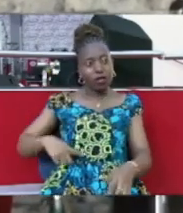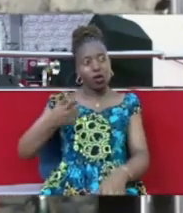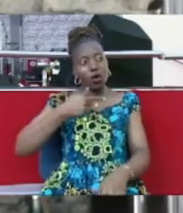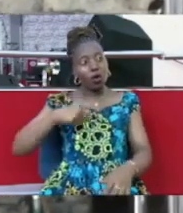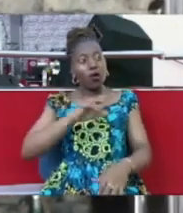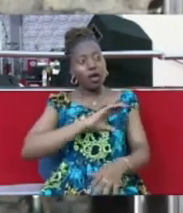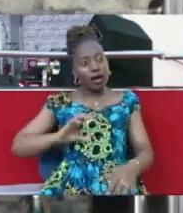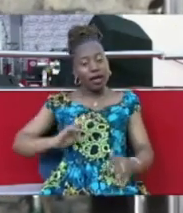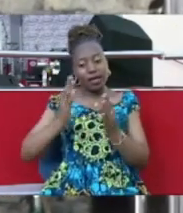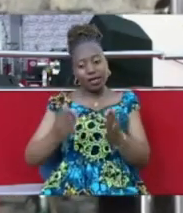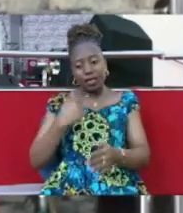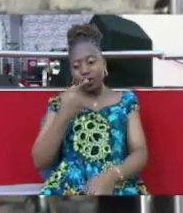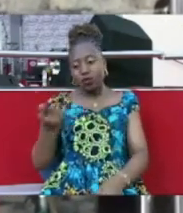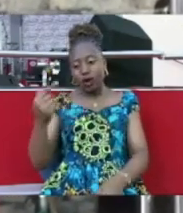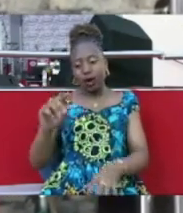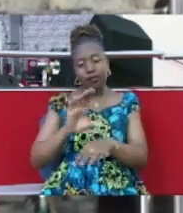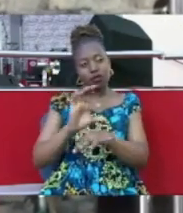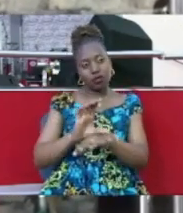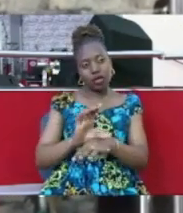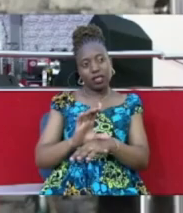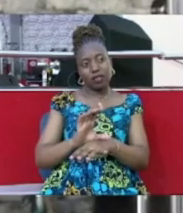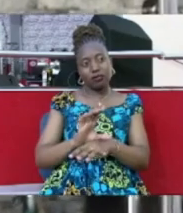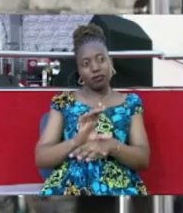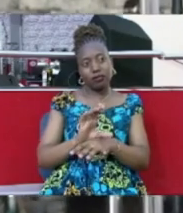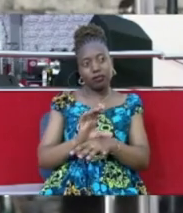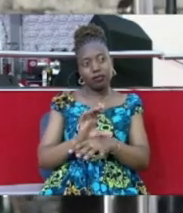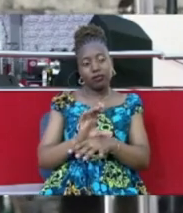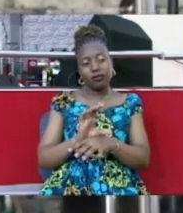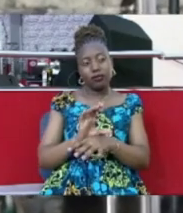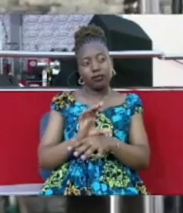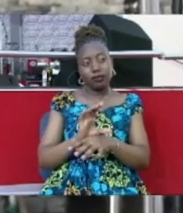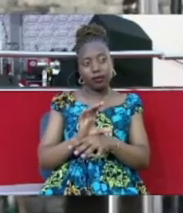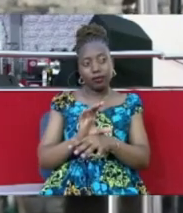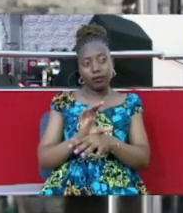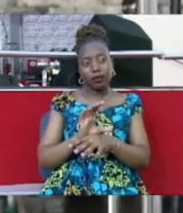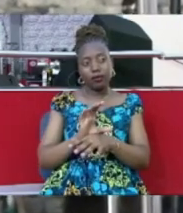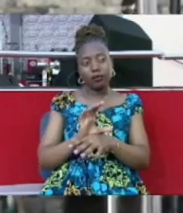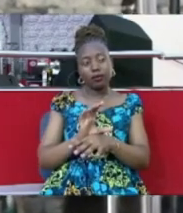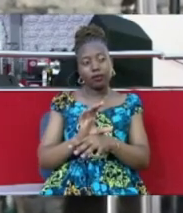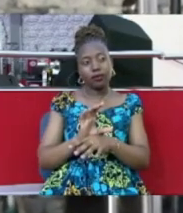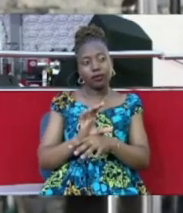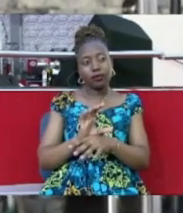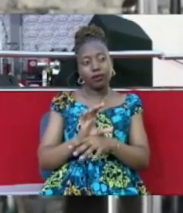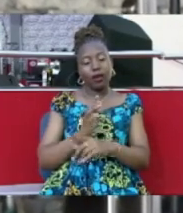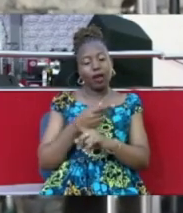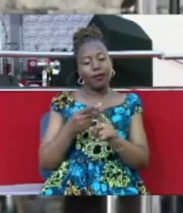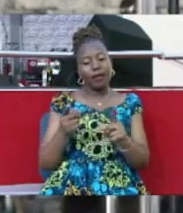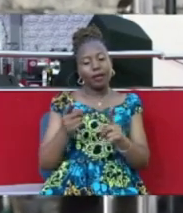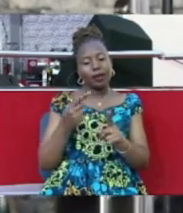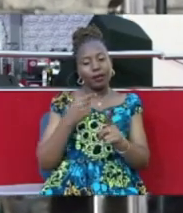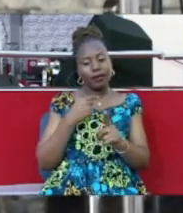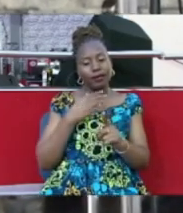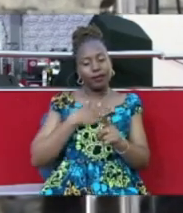to church. Kuna wakati mwingi sisi tunashiriki katika meza ya Bwana, tunafanya mambo katika kanisa lakini. But how I pray that we would